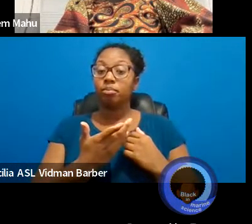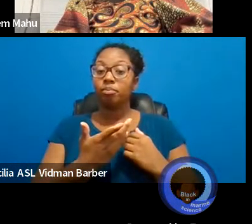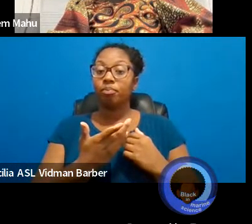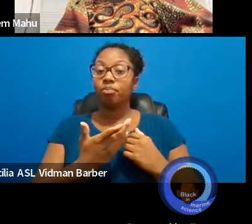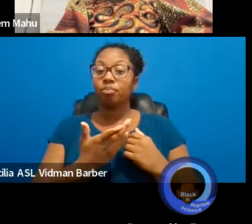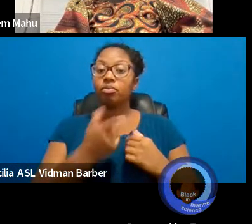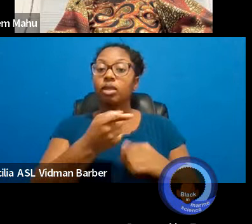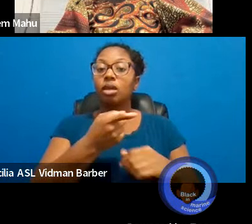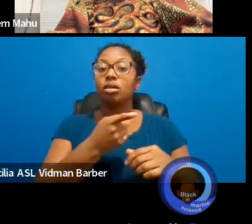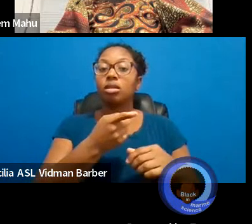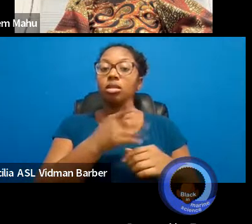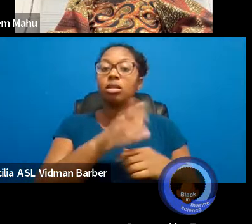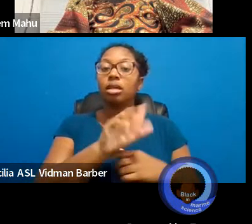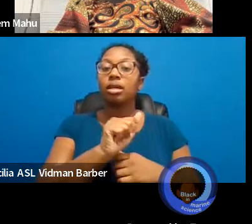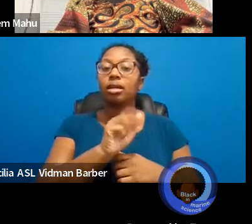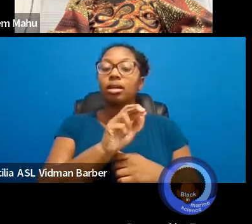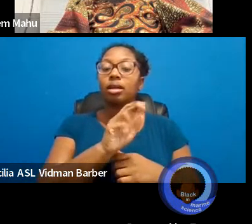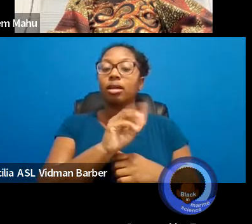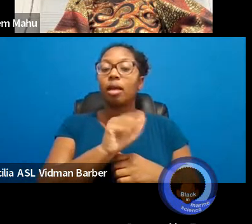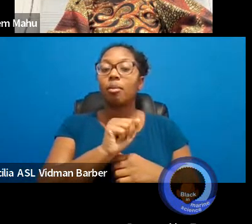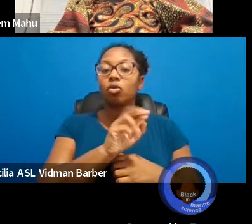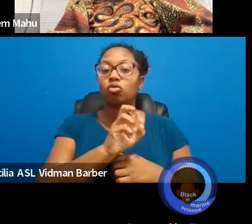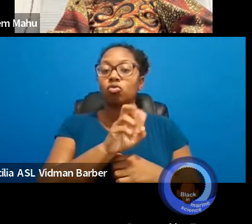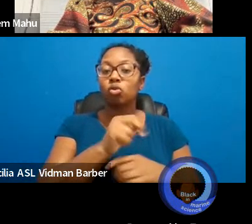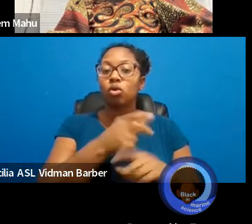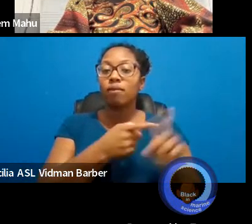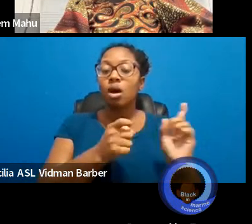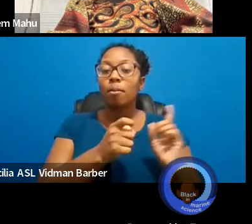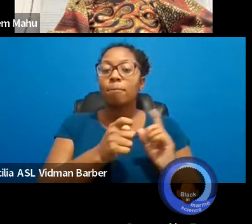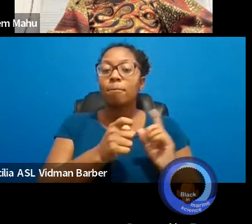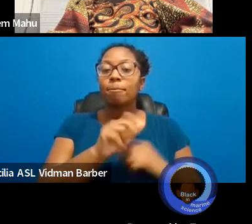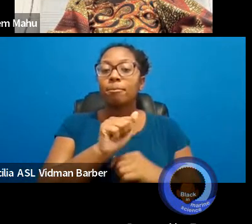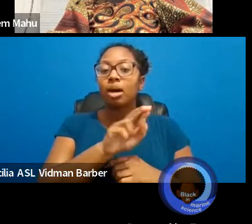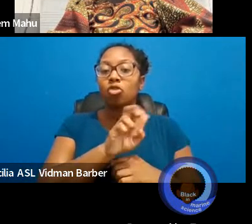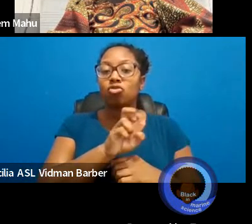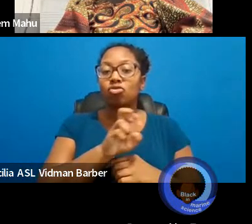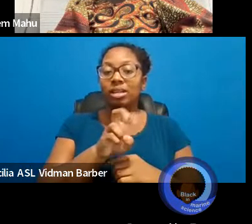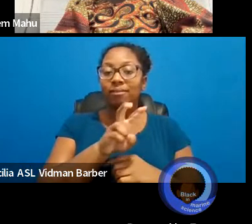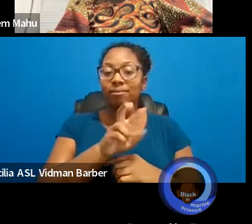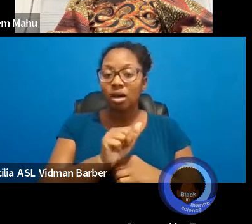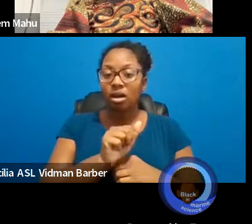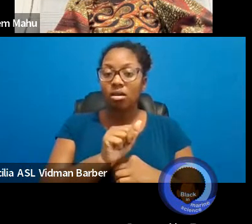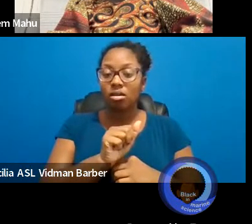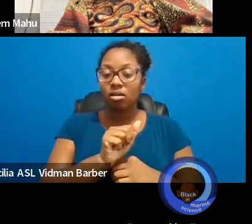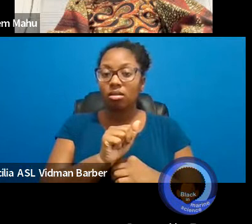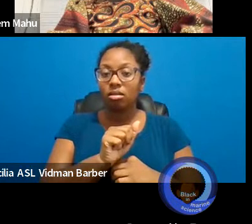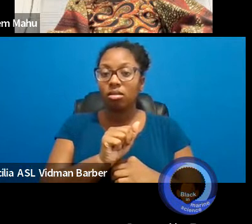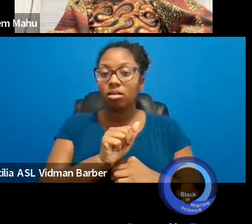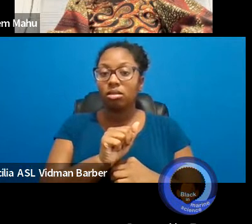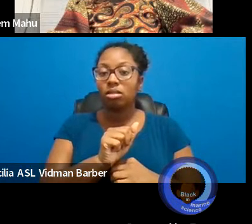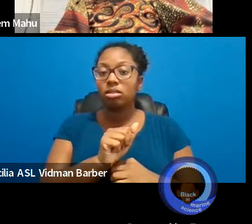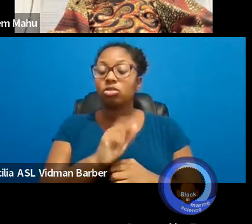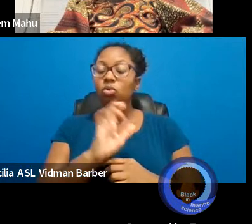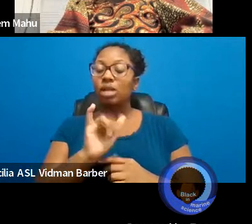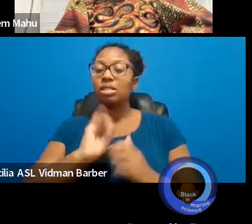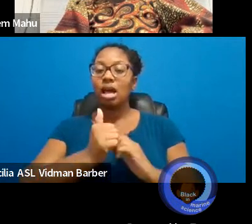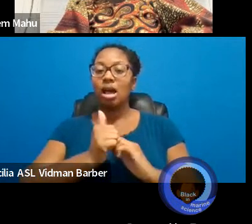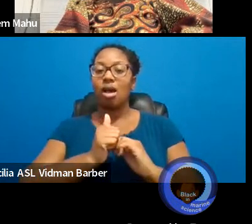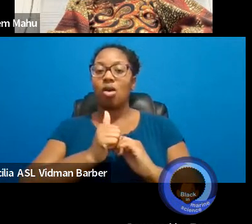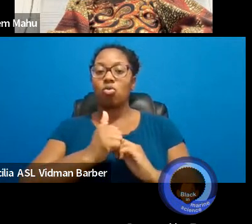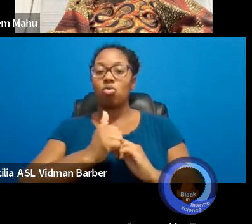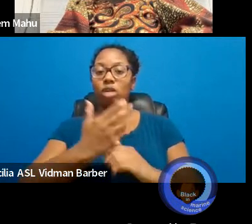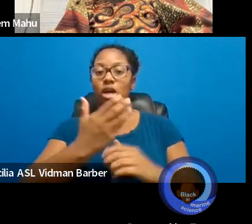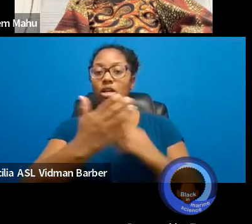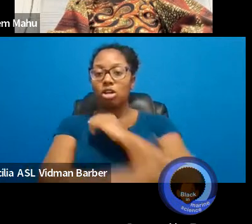river. The name Cameroon comes from a river in Portuguese called Rio dos Cameros. So that's how our country was named, by